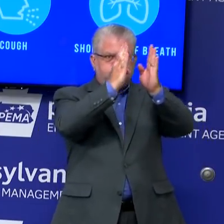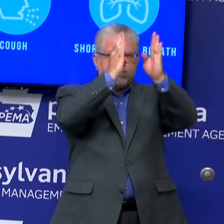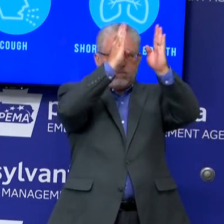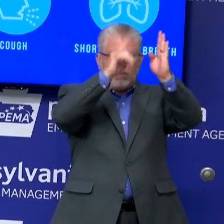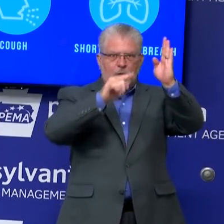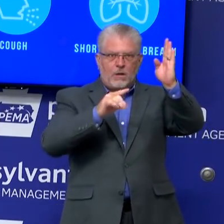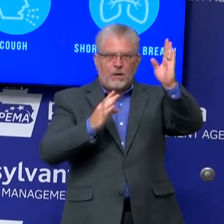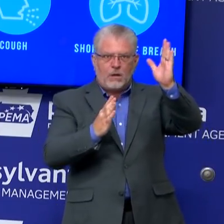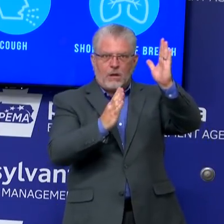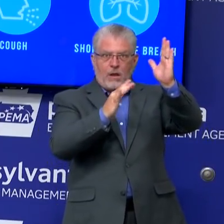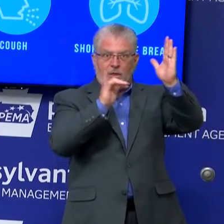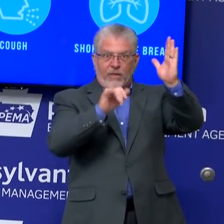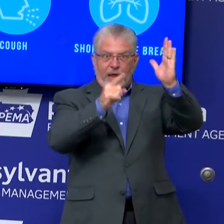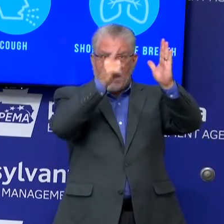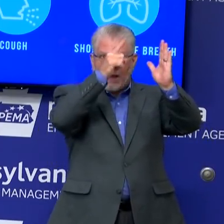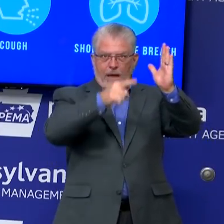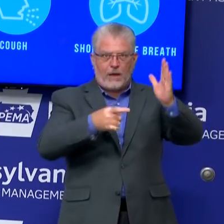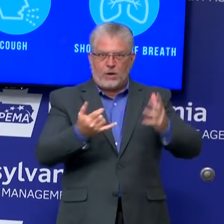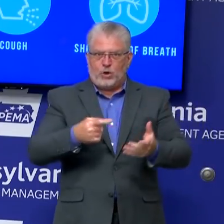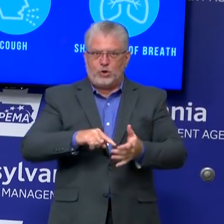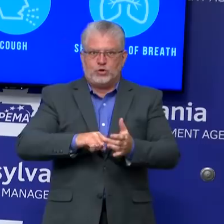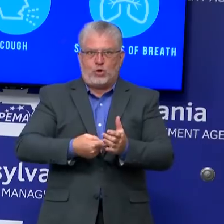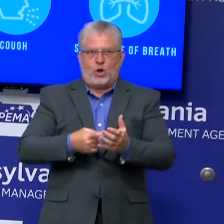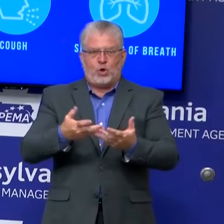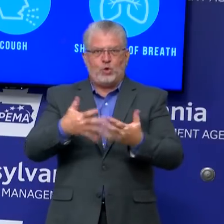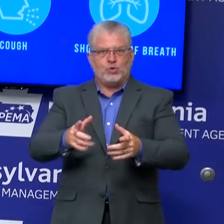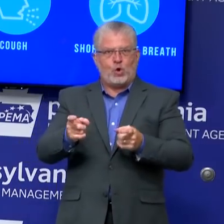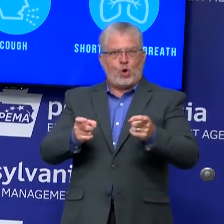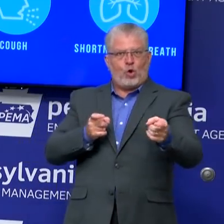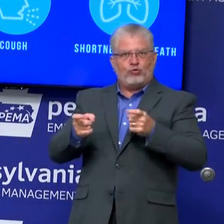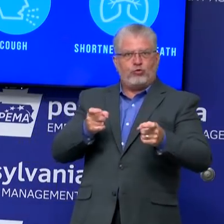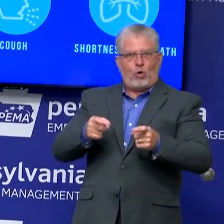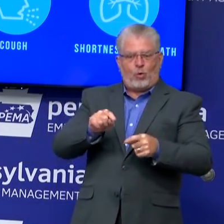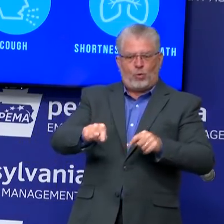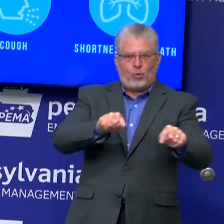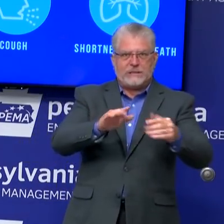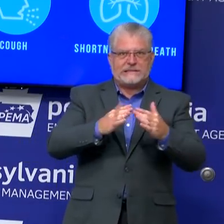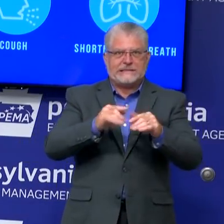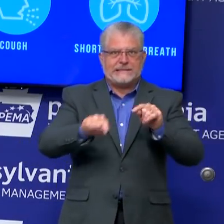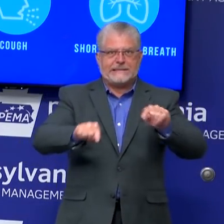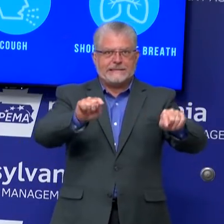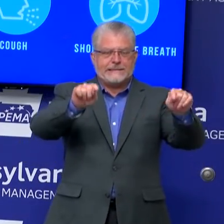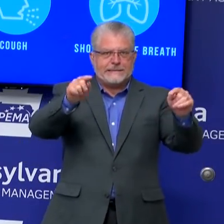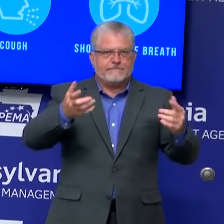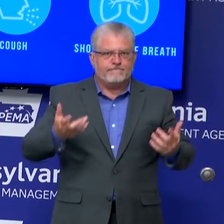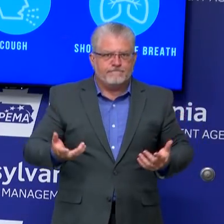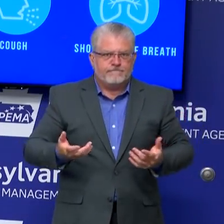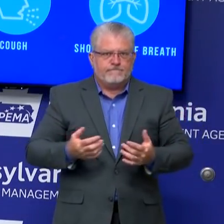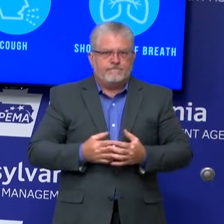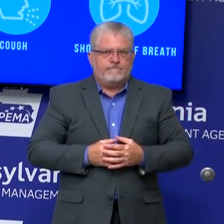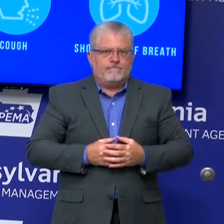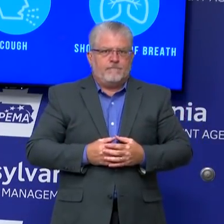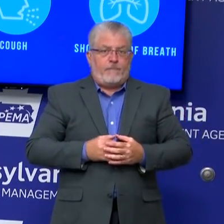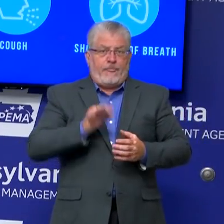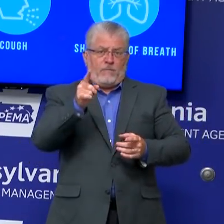lost control of the epidemic. For people to view on our website the Virginia Beach